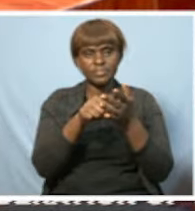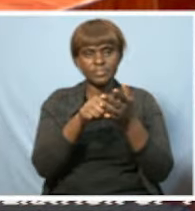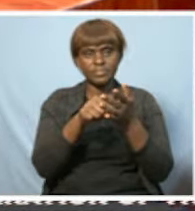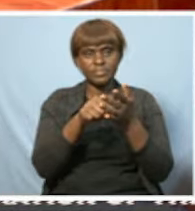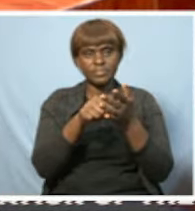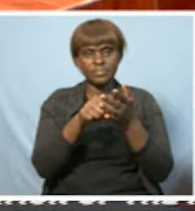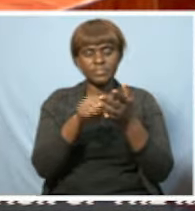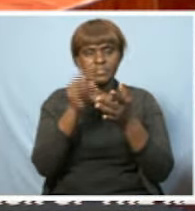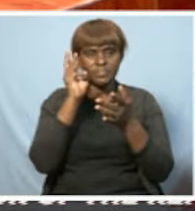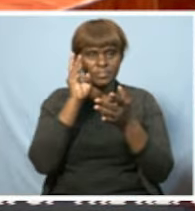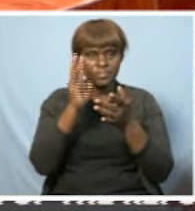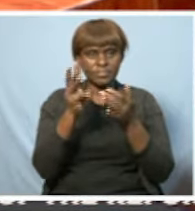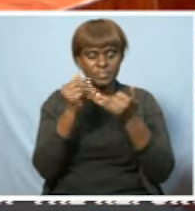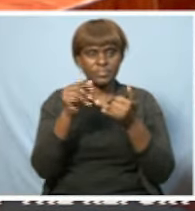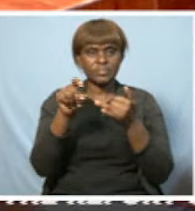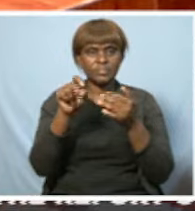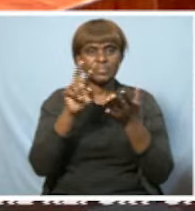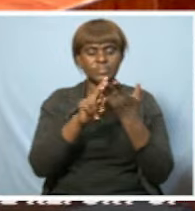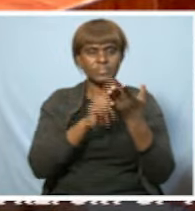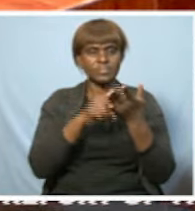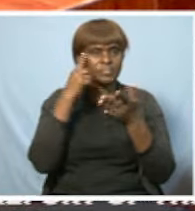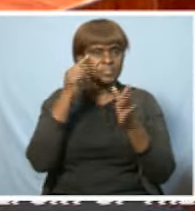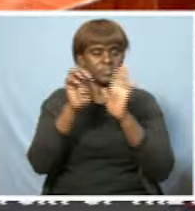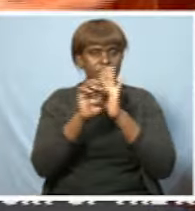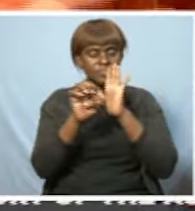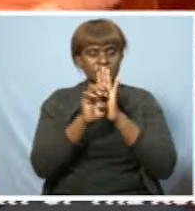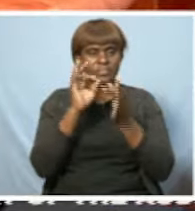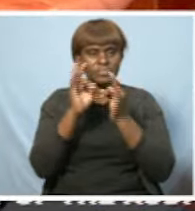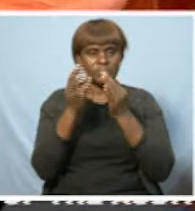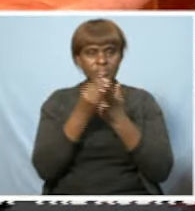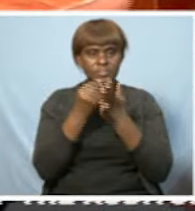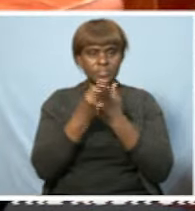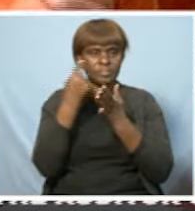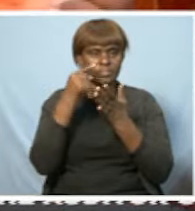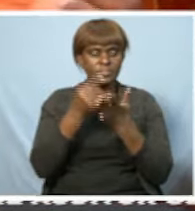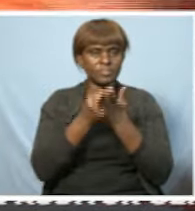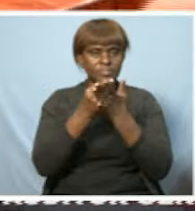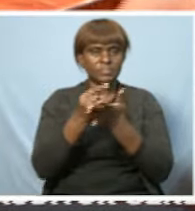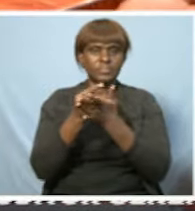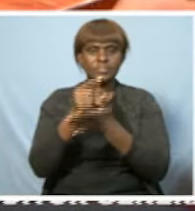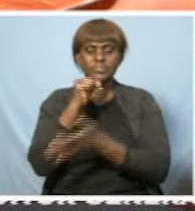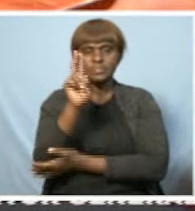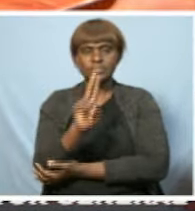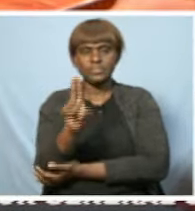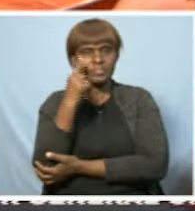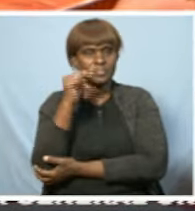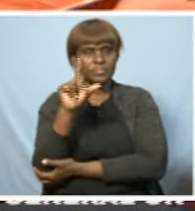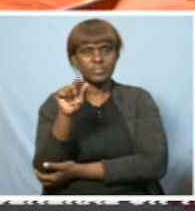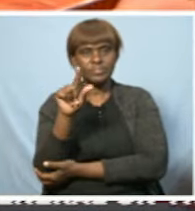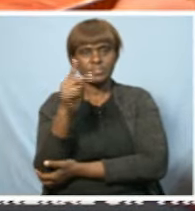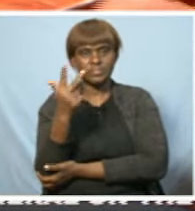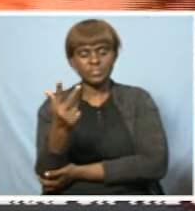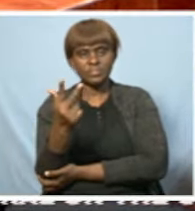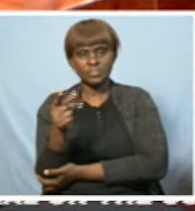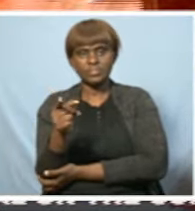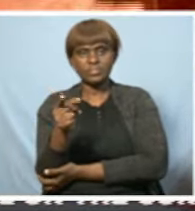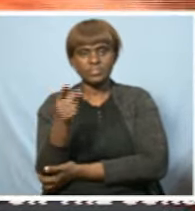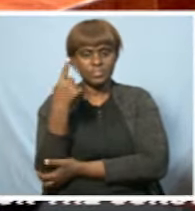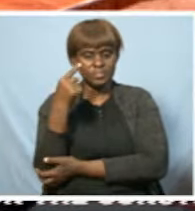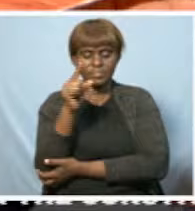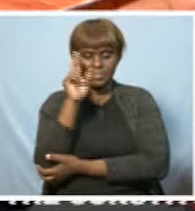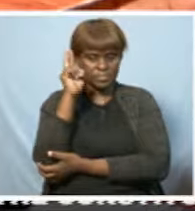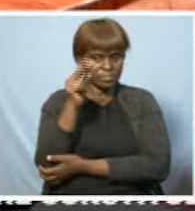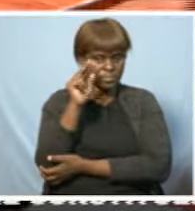you then need to report. For example, if funds for grants haven't been utilized for 2023, for one reason